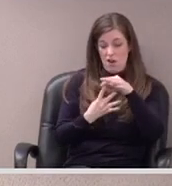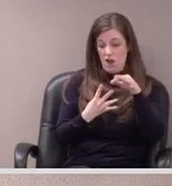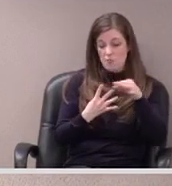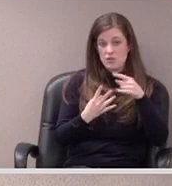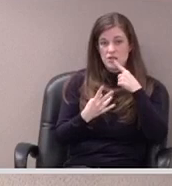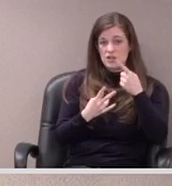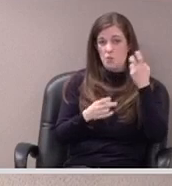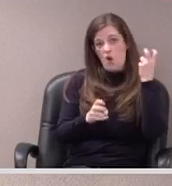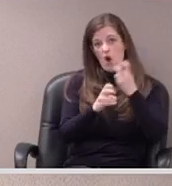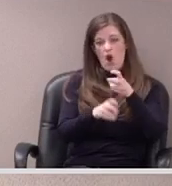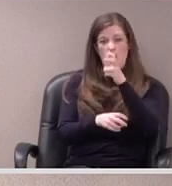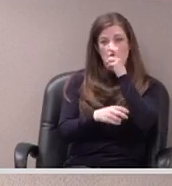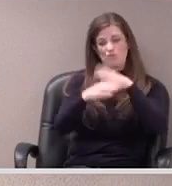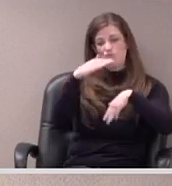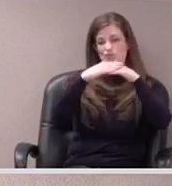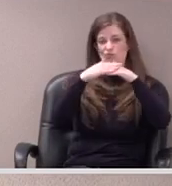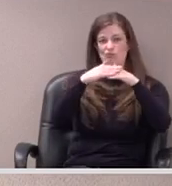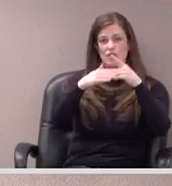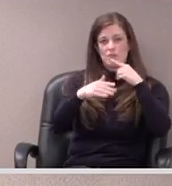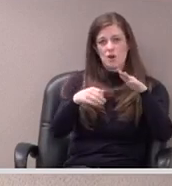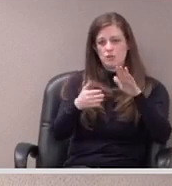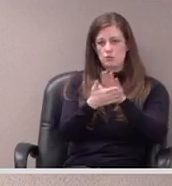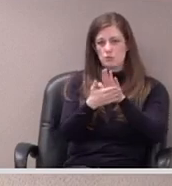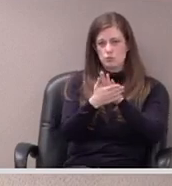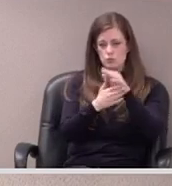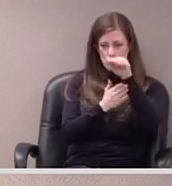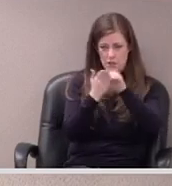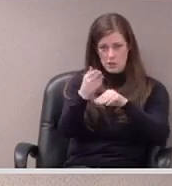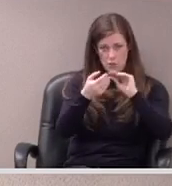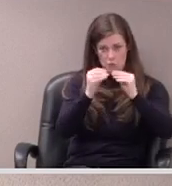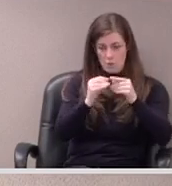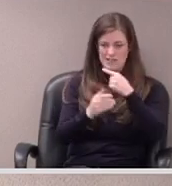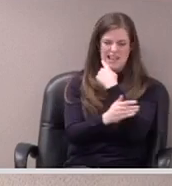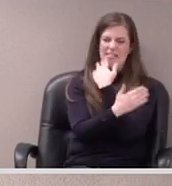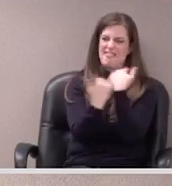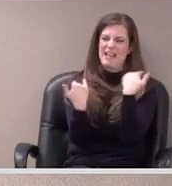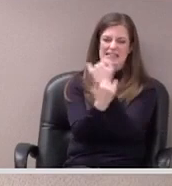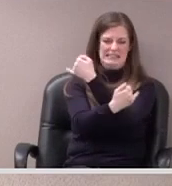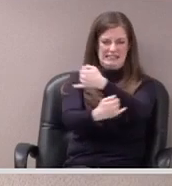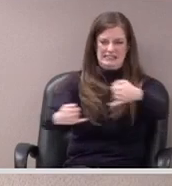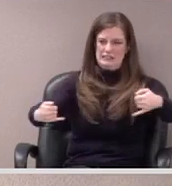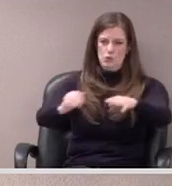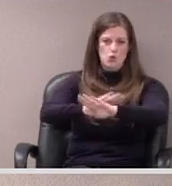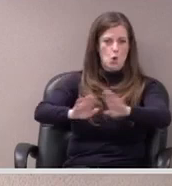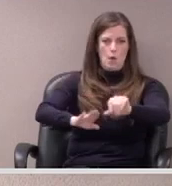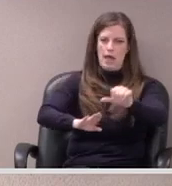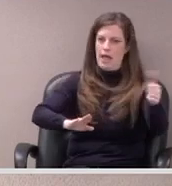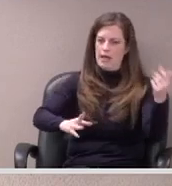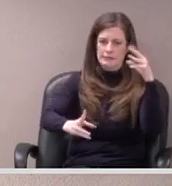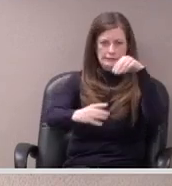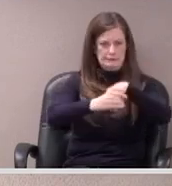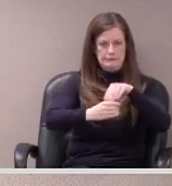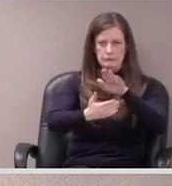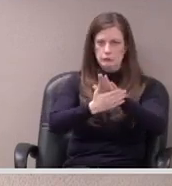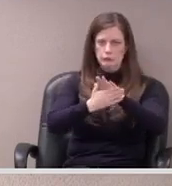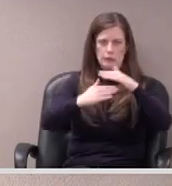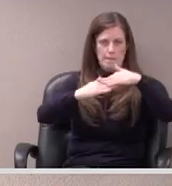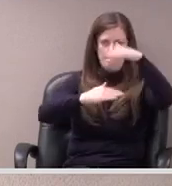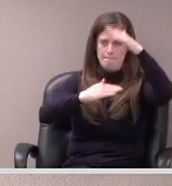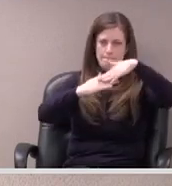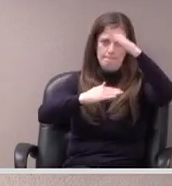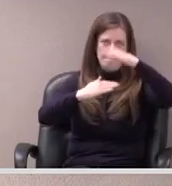cap on school enrollment and say that is it. No one else gets in this school above a certain